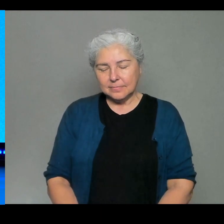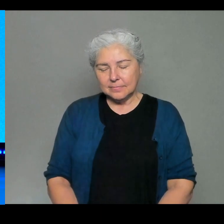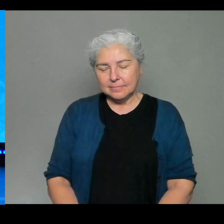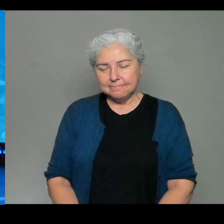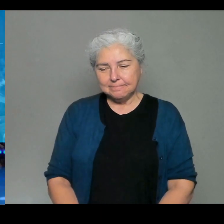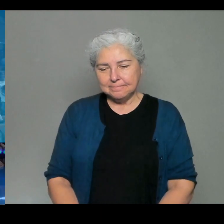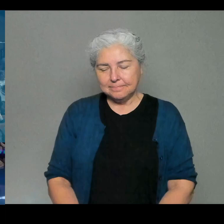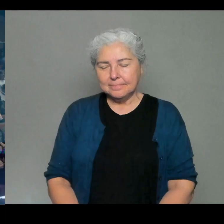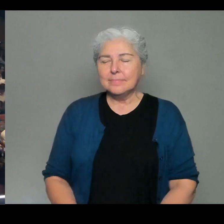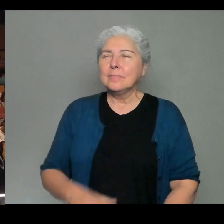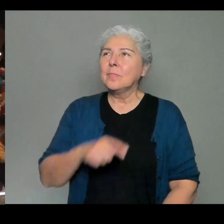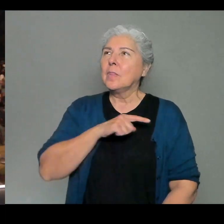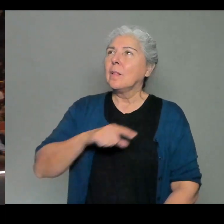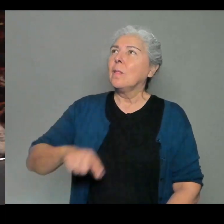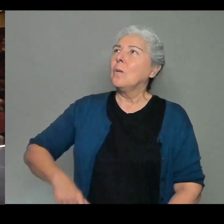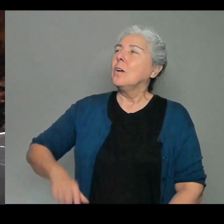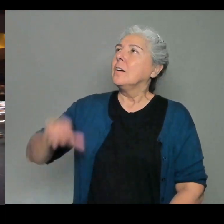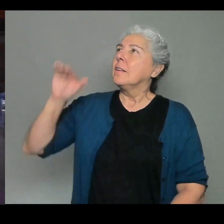Lord,